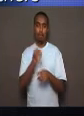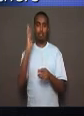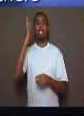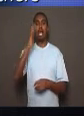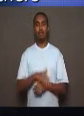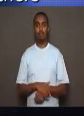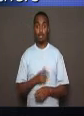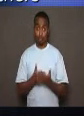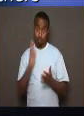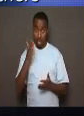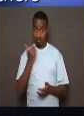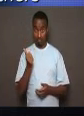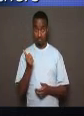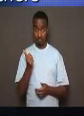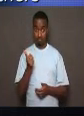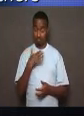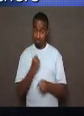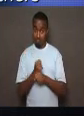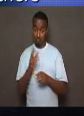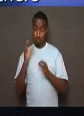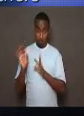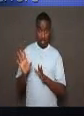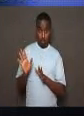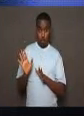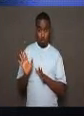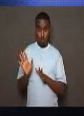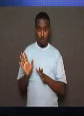genre. Is it better? Is it worse?